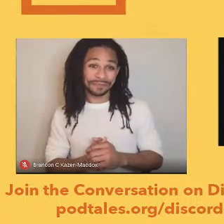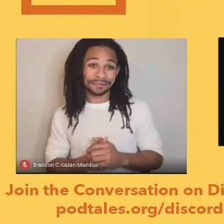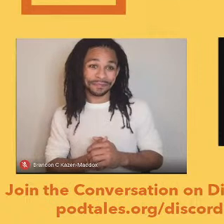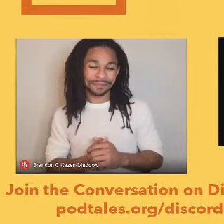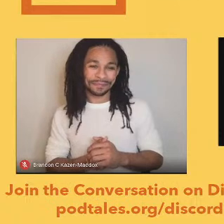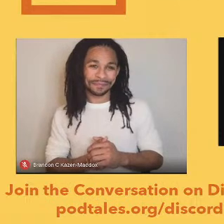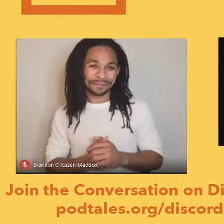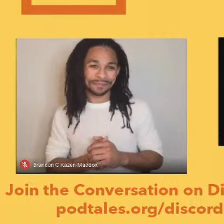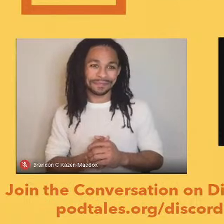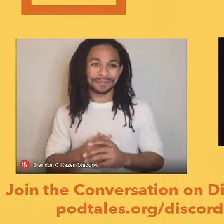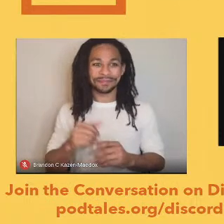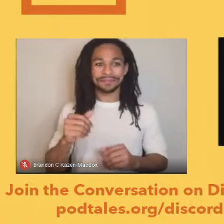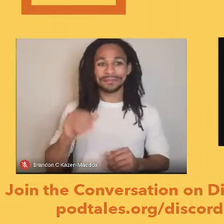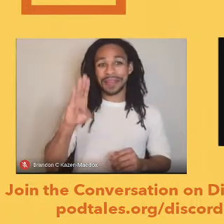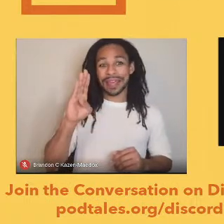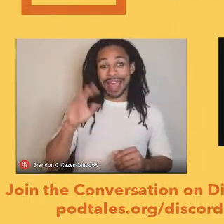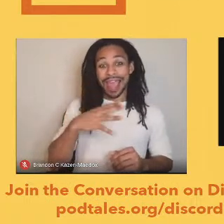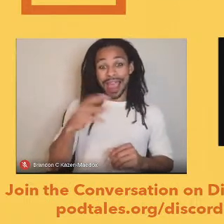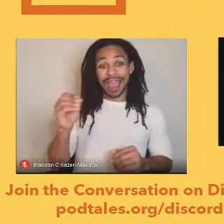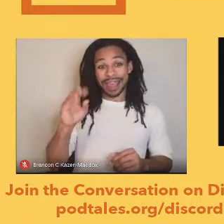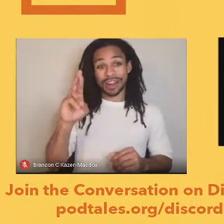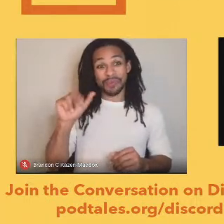And that's what you want.